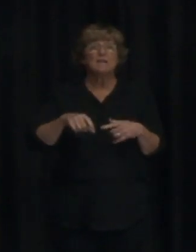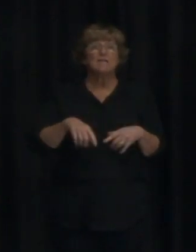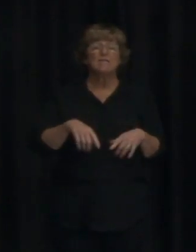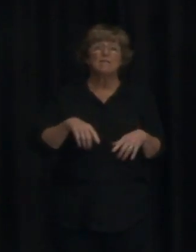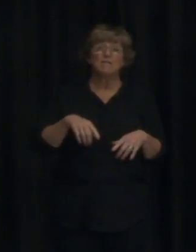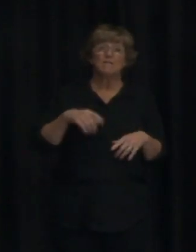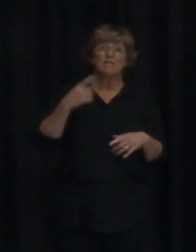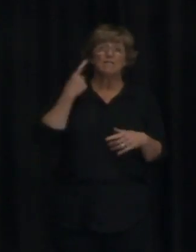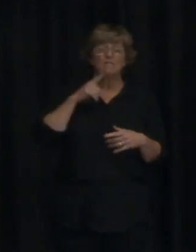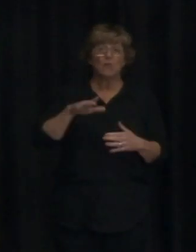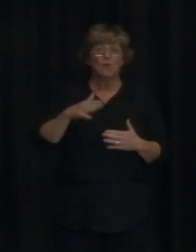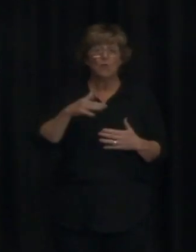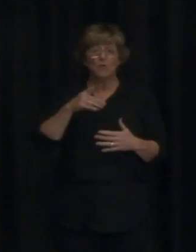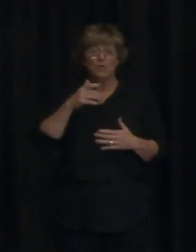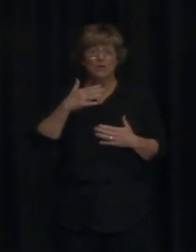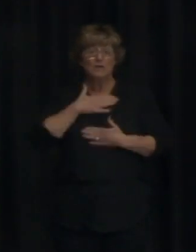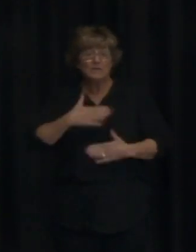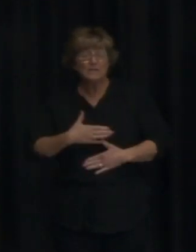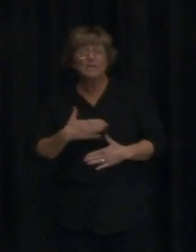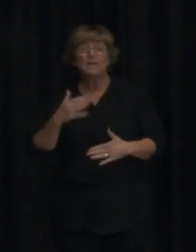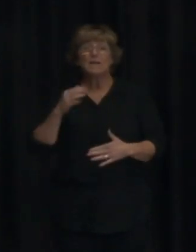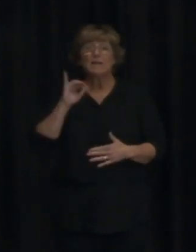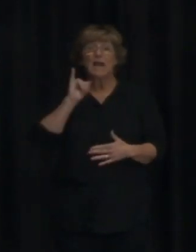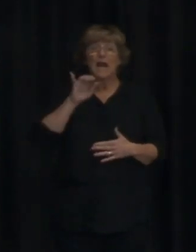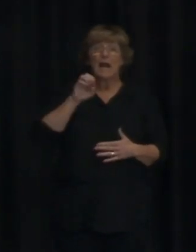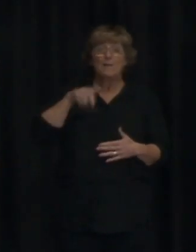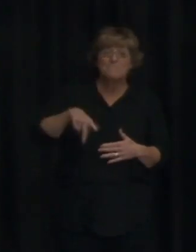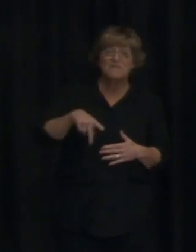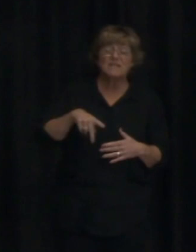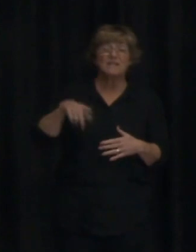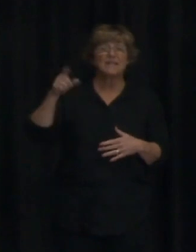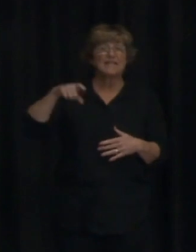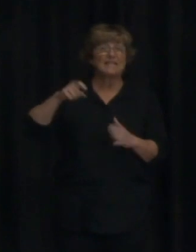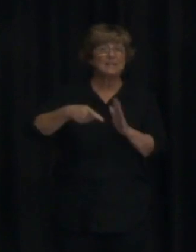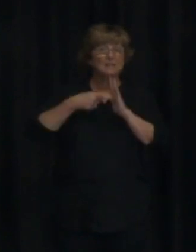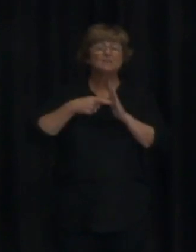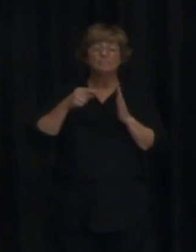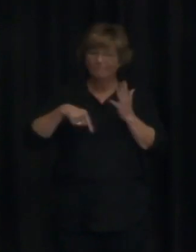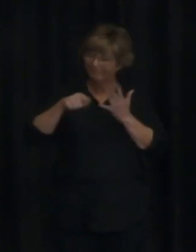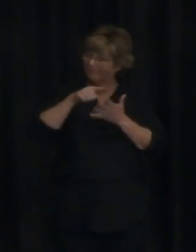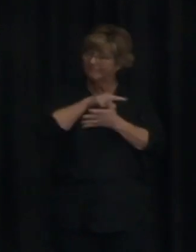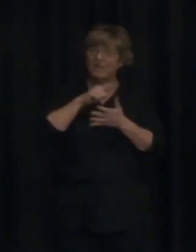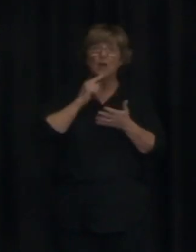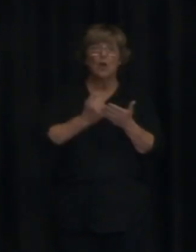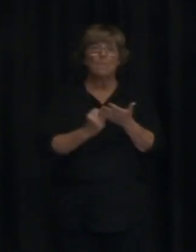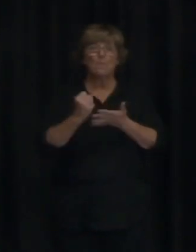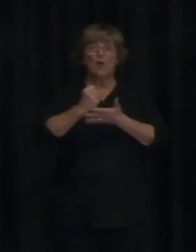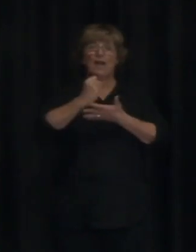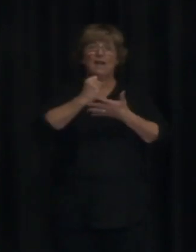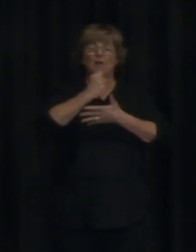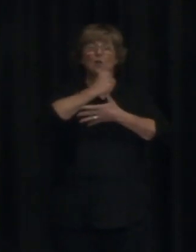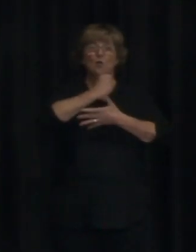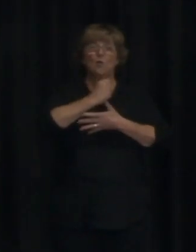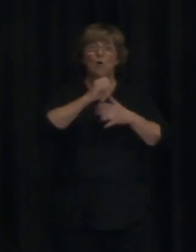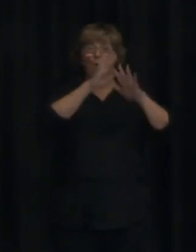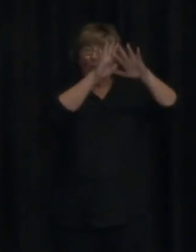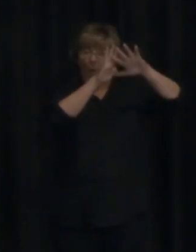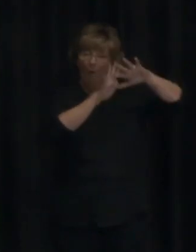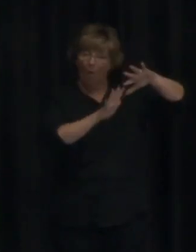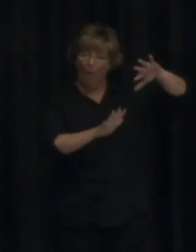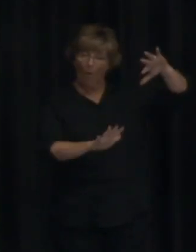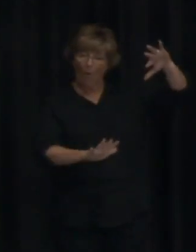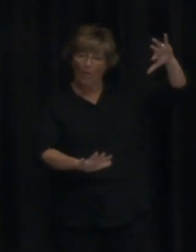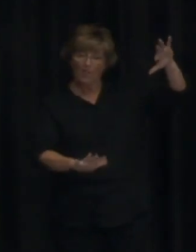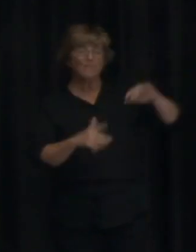and physical disabilities. That's the commitment, that's our priority. We want to see this happen all across the state of